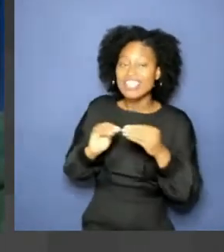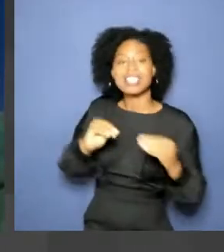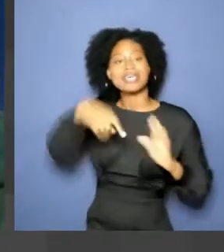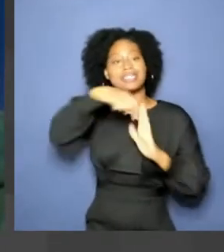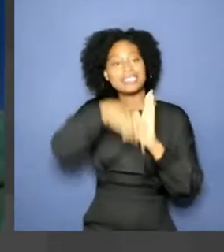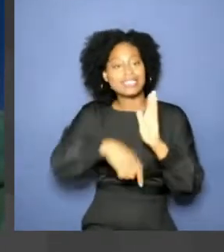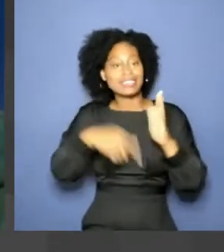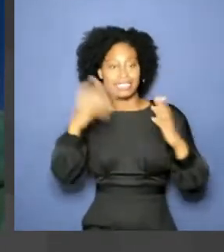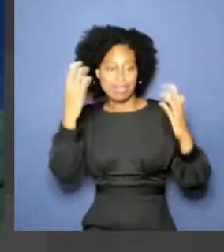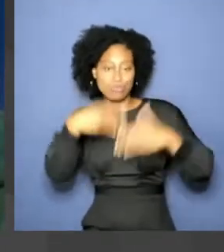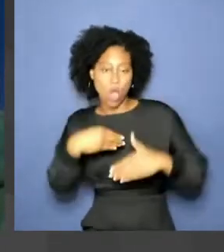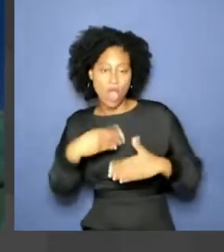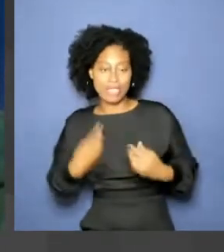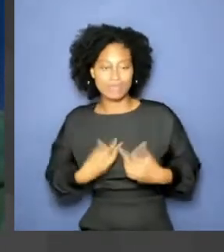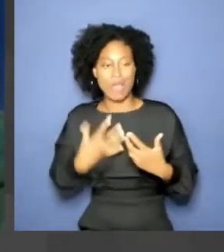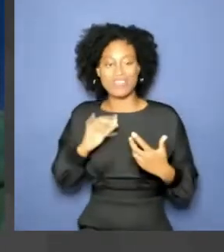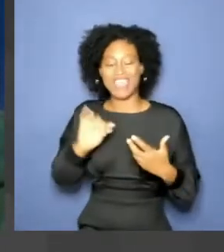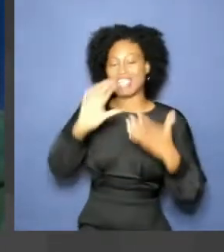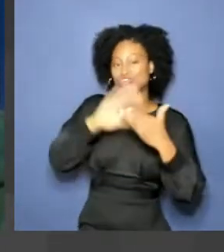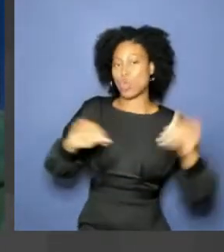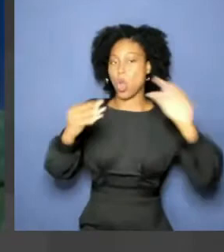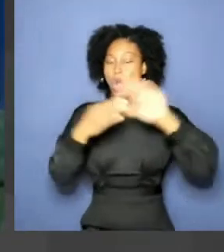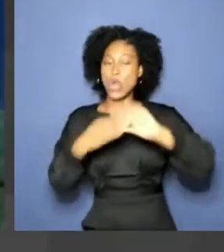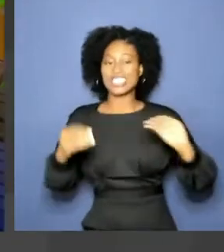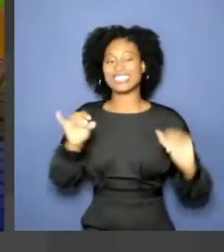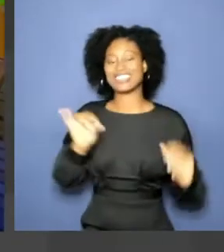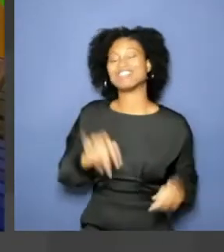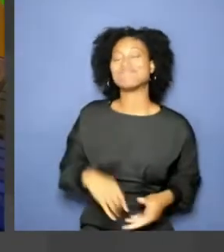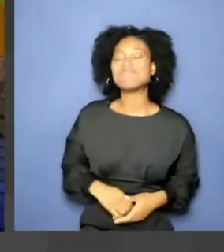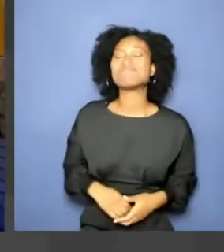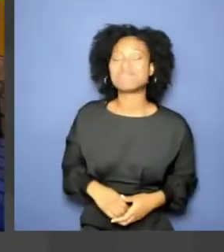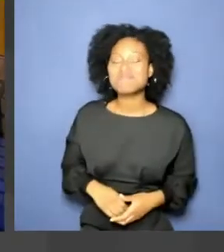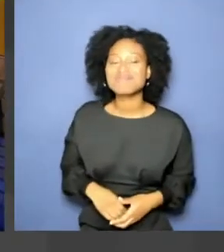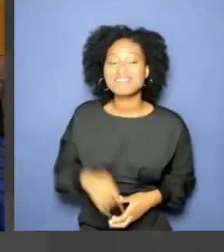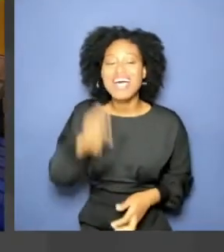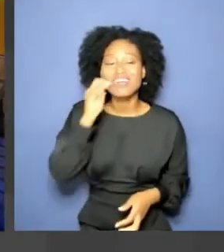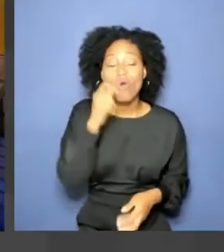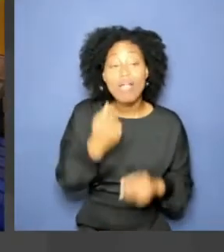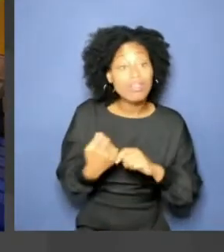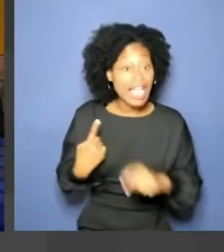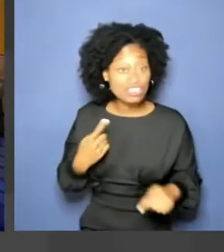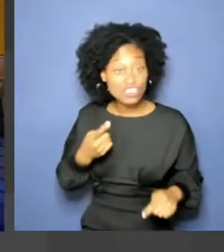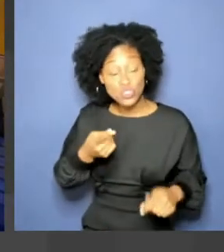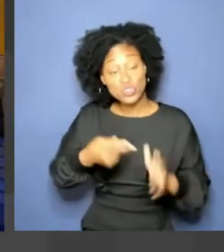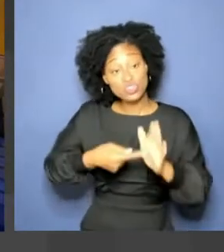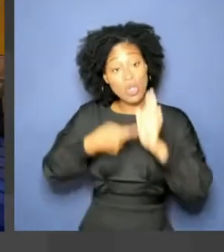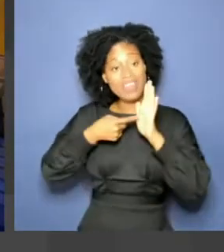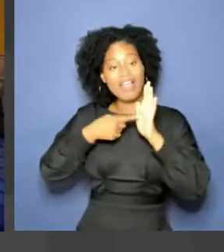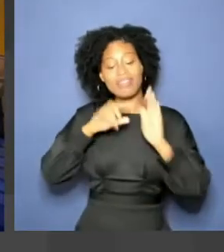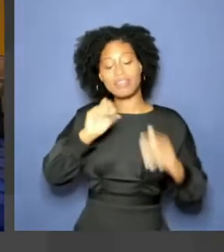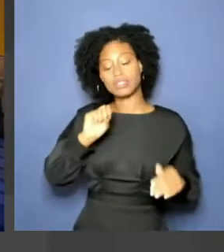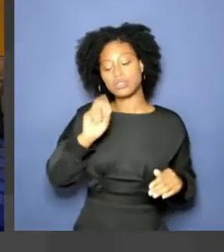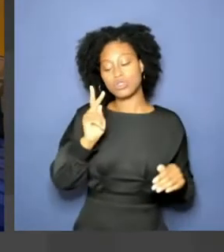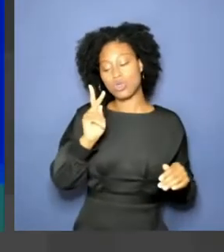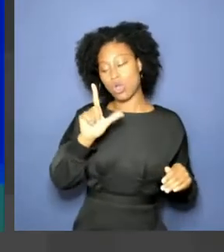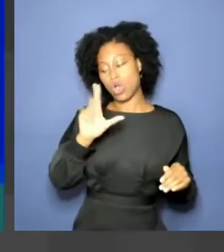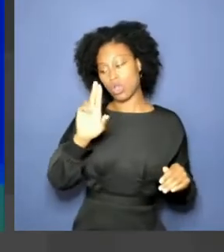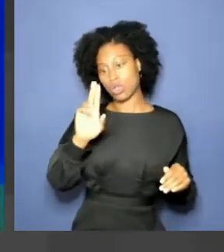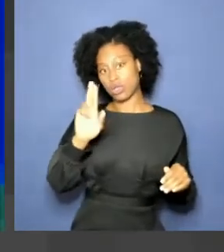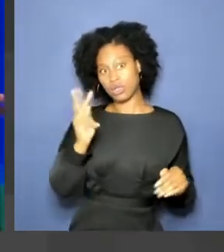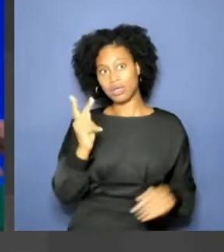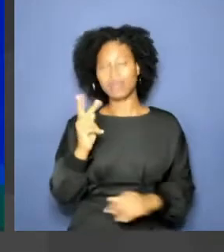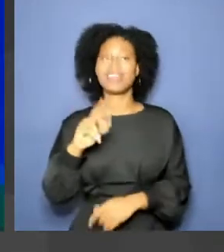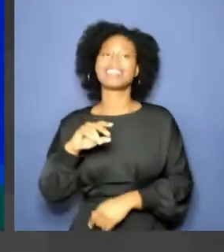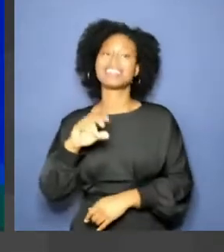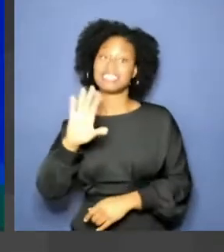inspires the storytelling, I think. That's so cool. And so last year you showed us the Skulk sensor, but I know you've been working on a